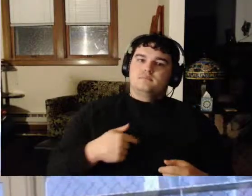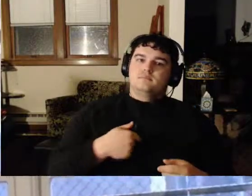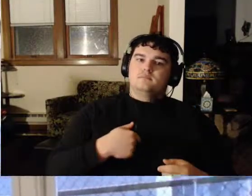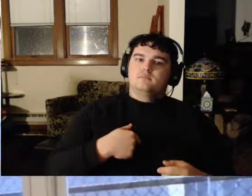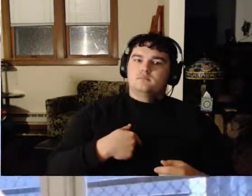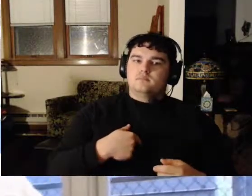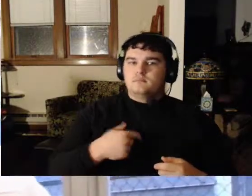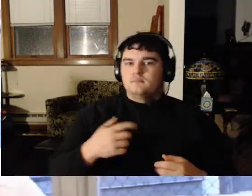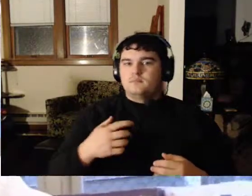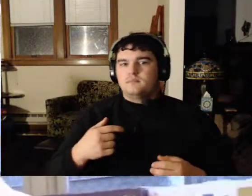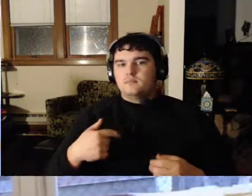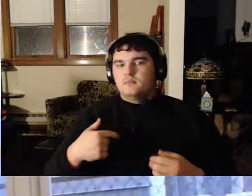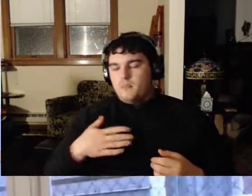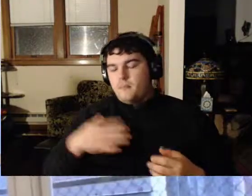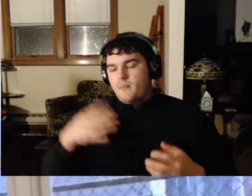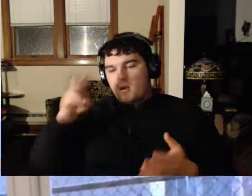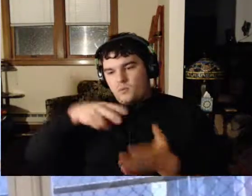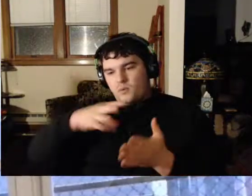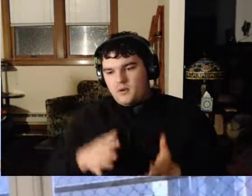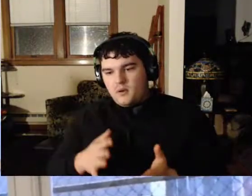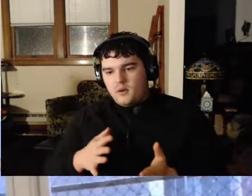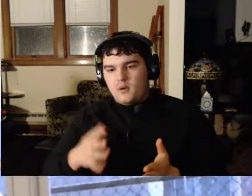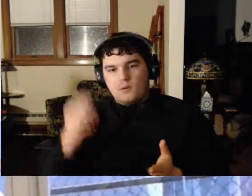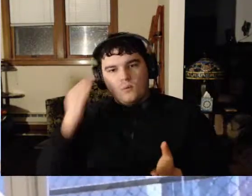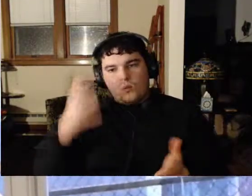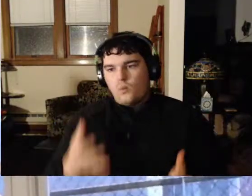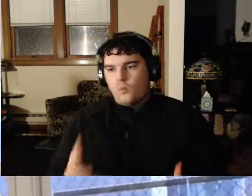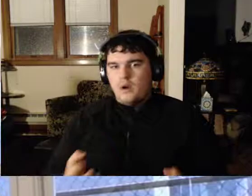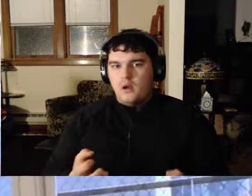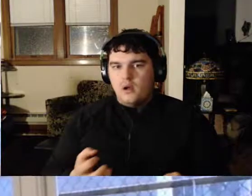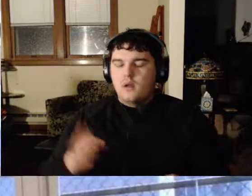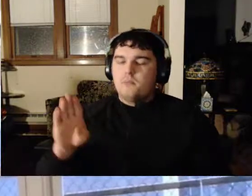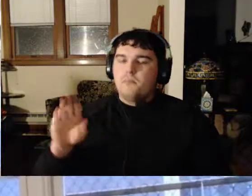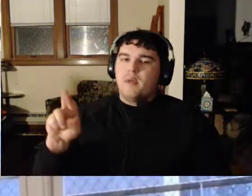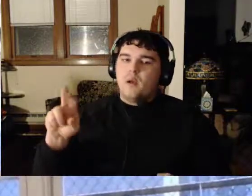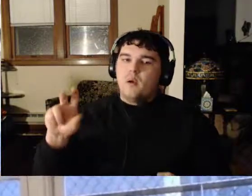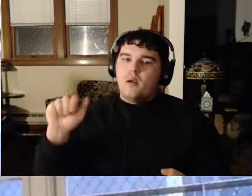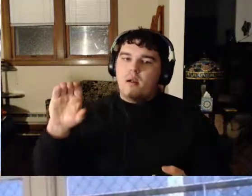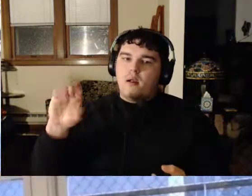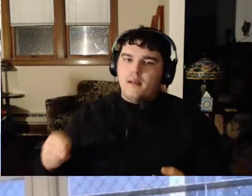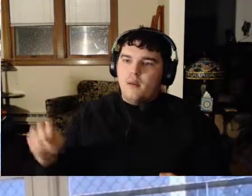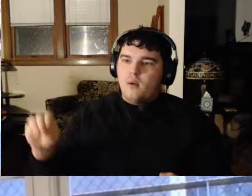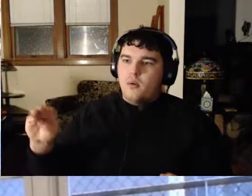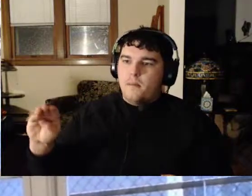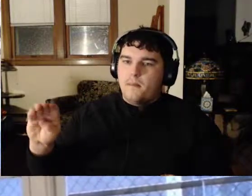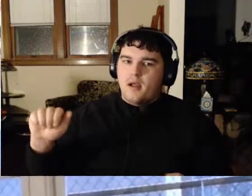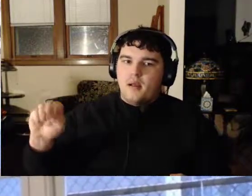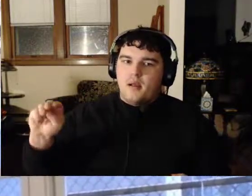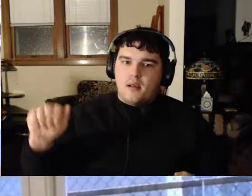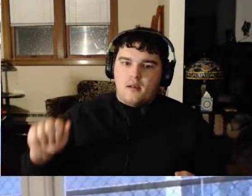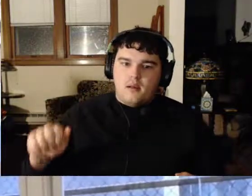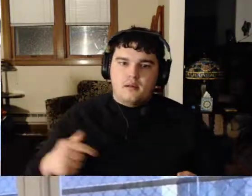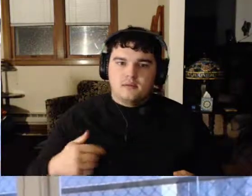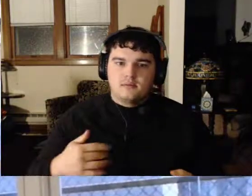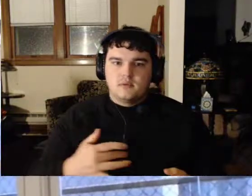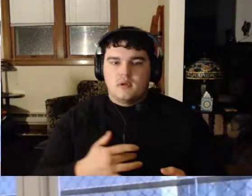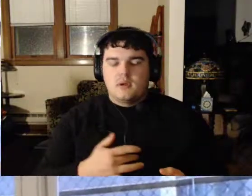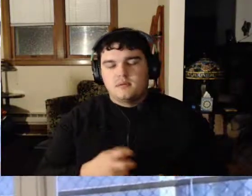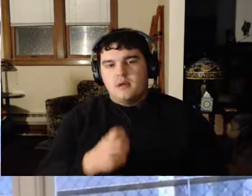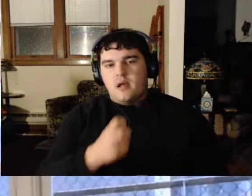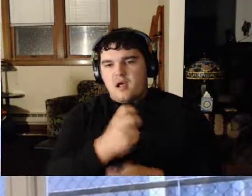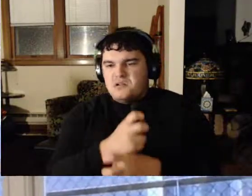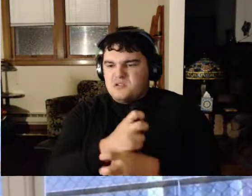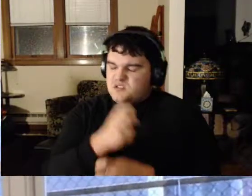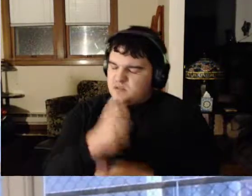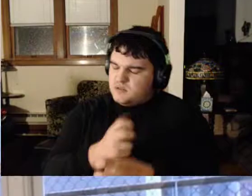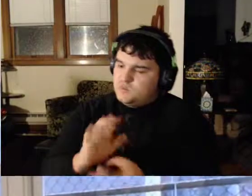I want my reader to know that Barack Obama had a hard time in